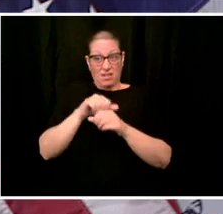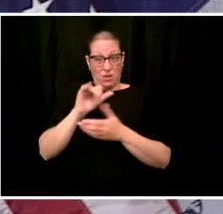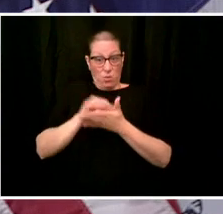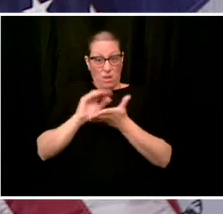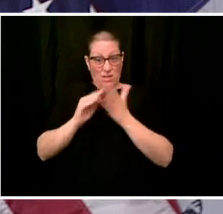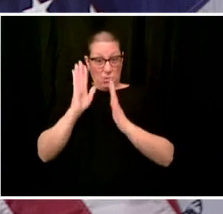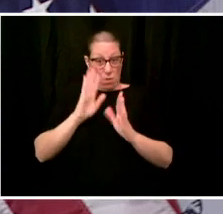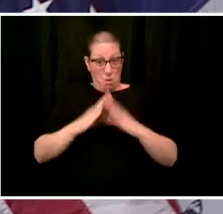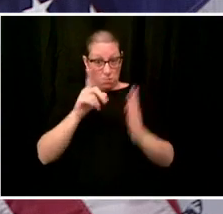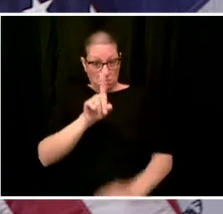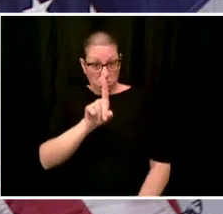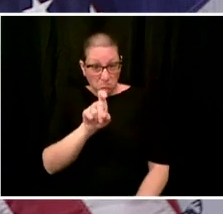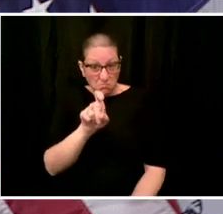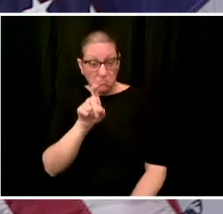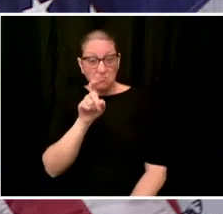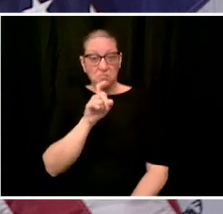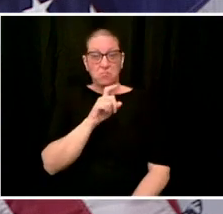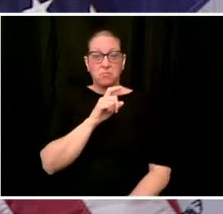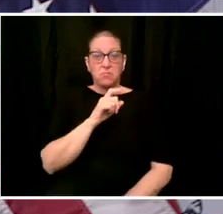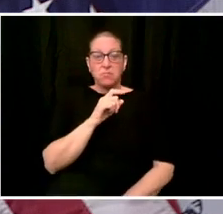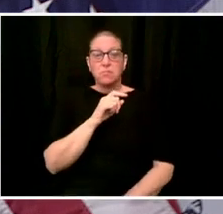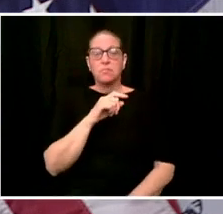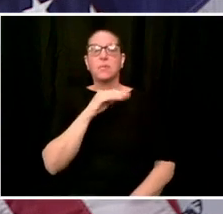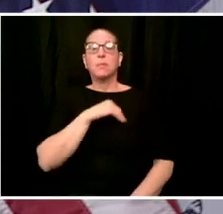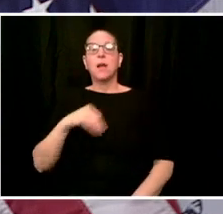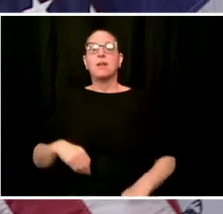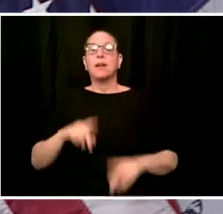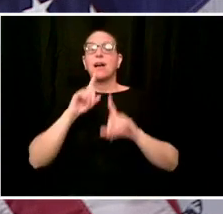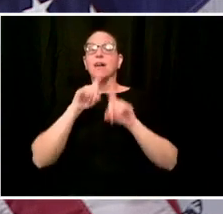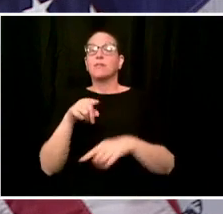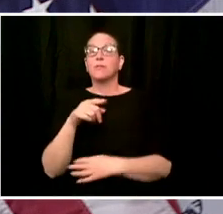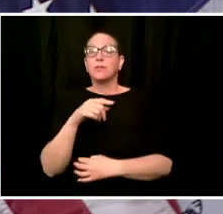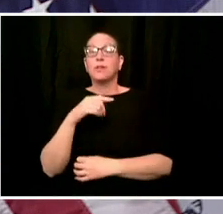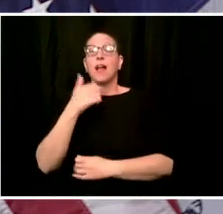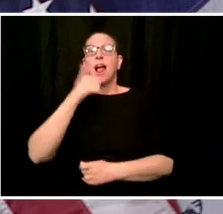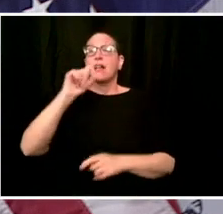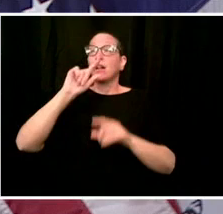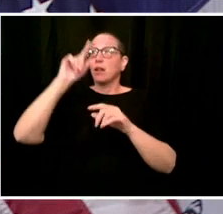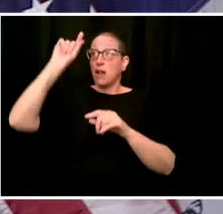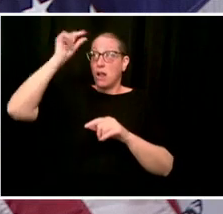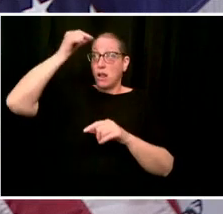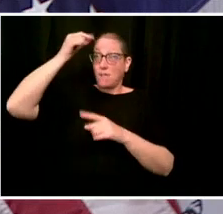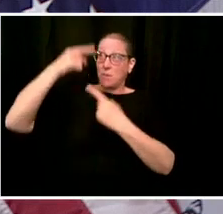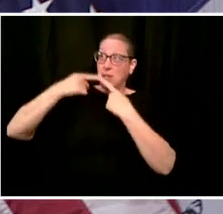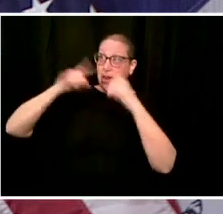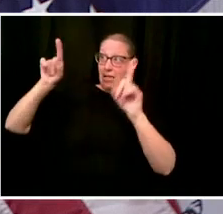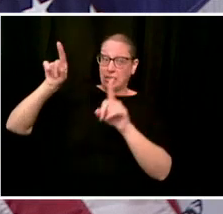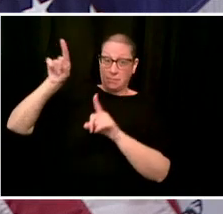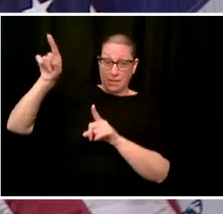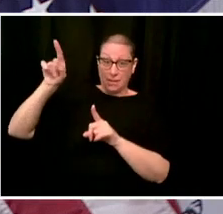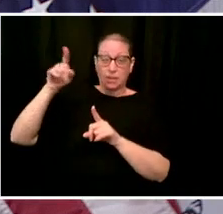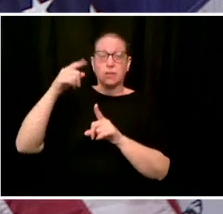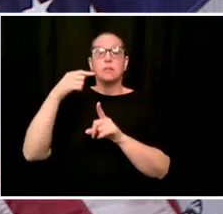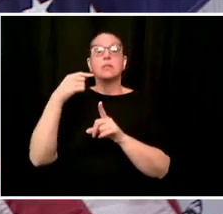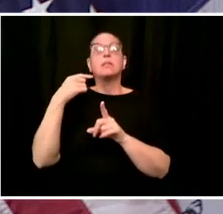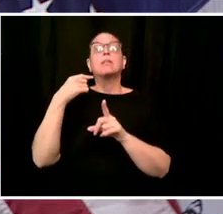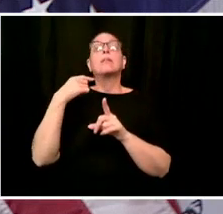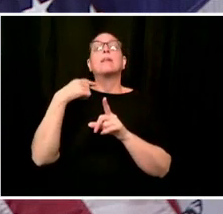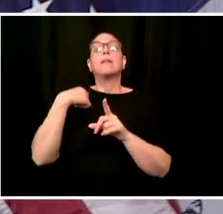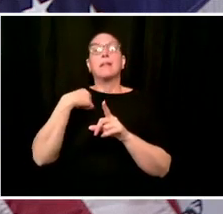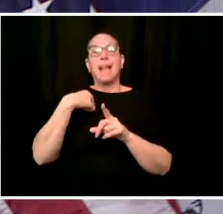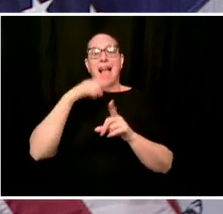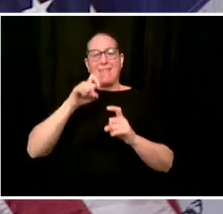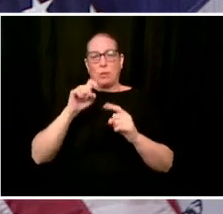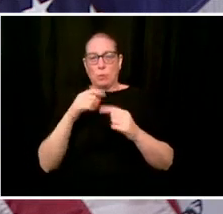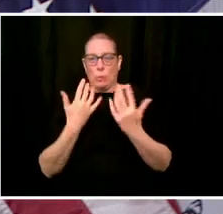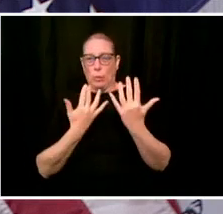obviously look to see it codified in the following executive order, and that's when we're able to see the specifics